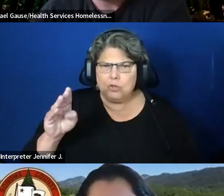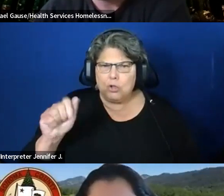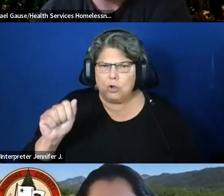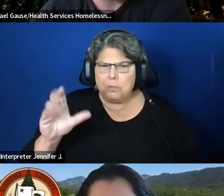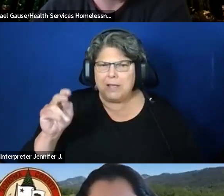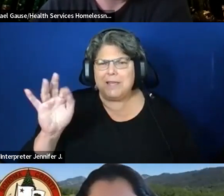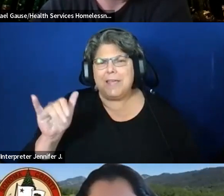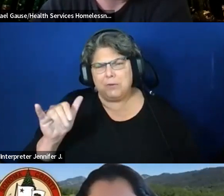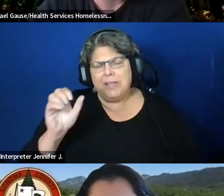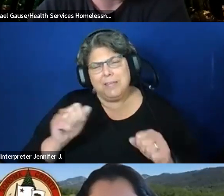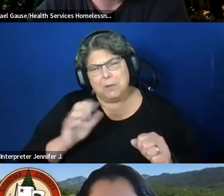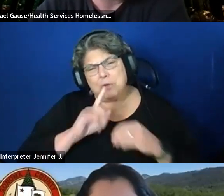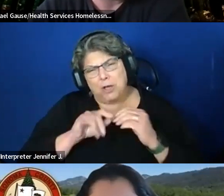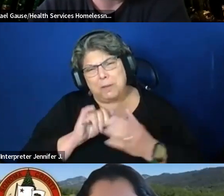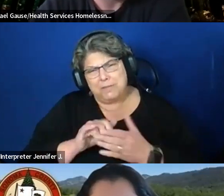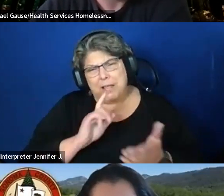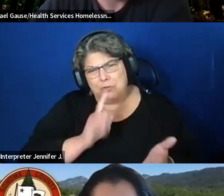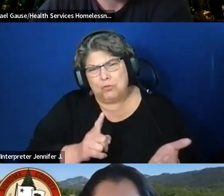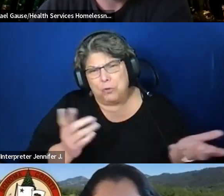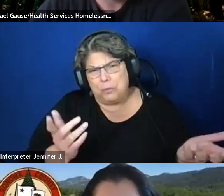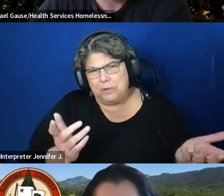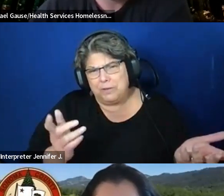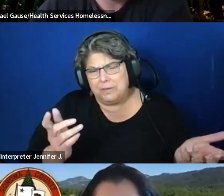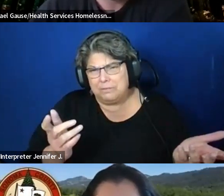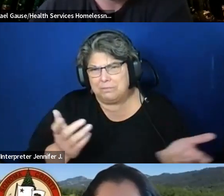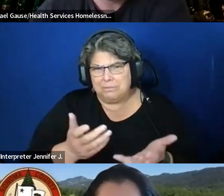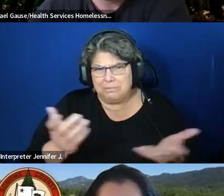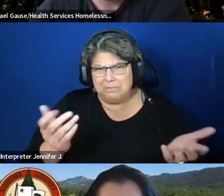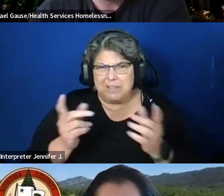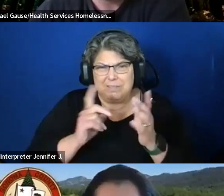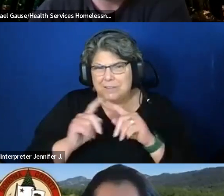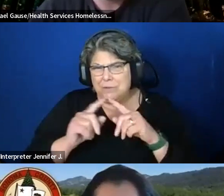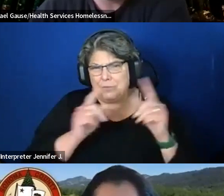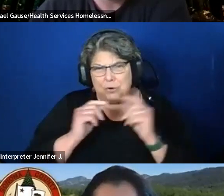we address the validity of these, some of these rumors?